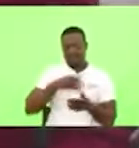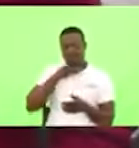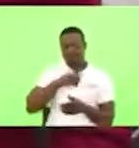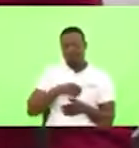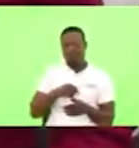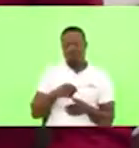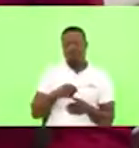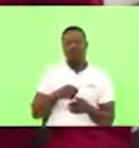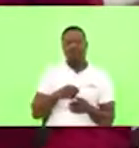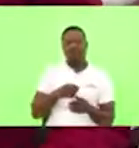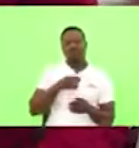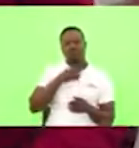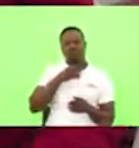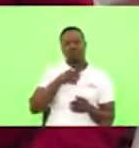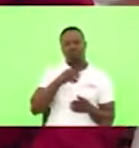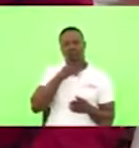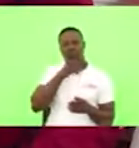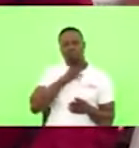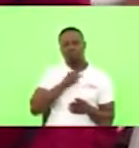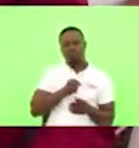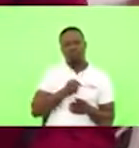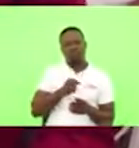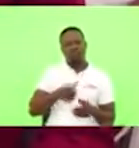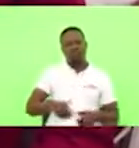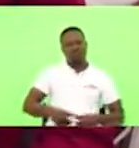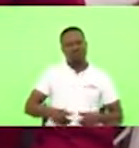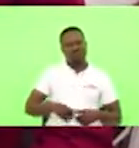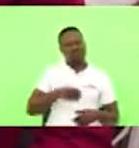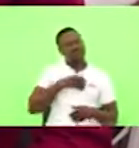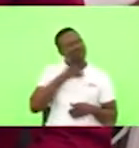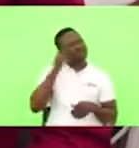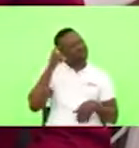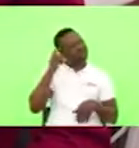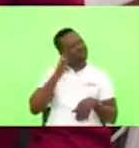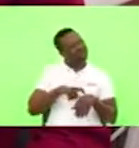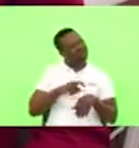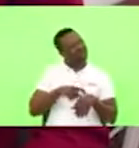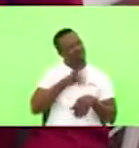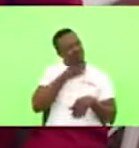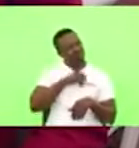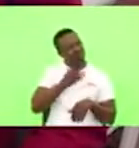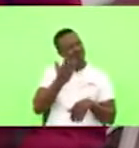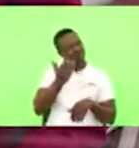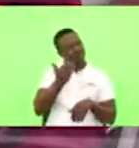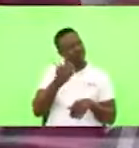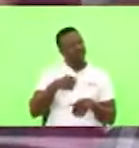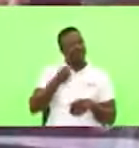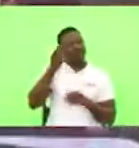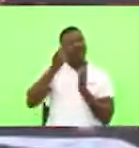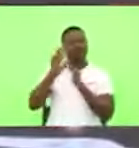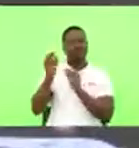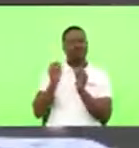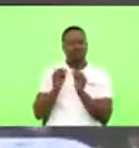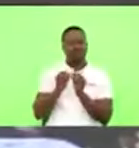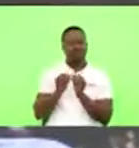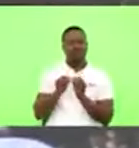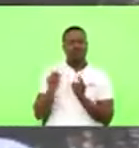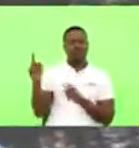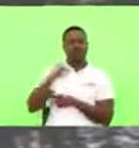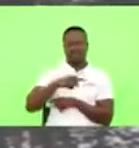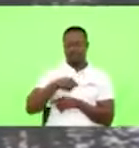15 years, I actually understood the things of God. I was with my dad one day